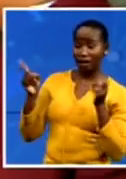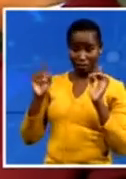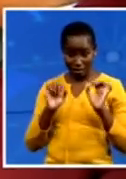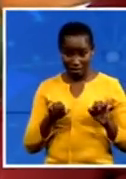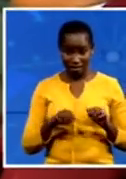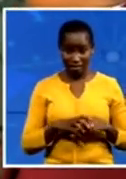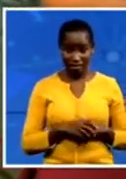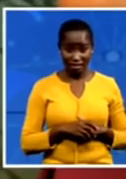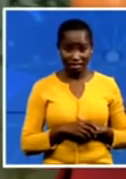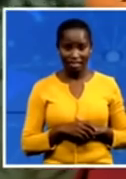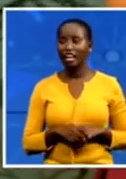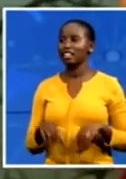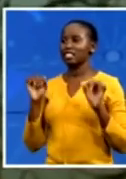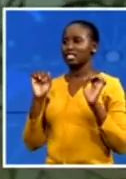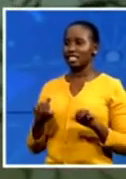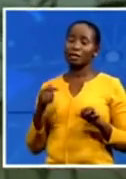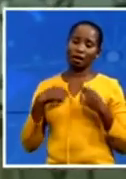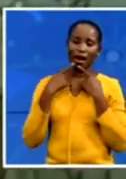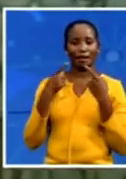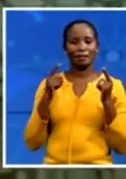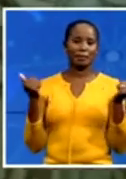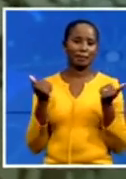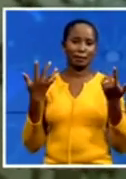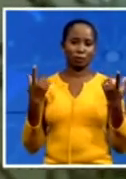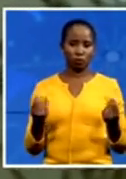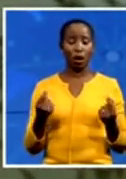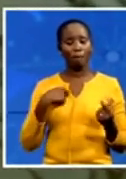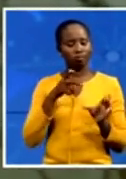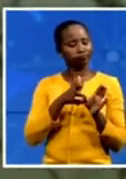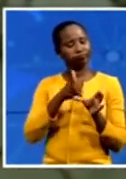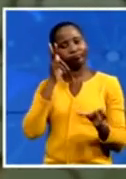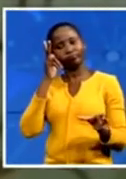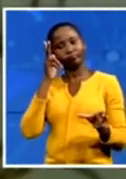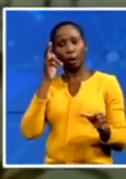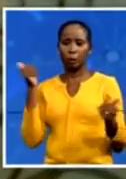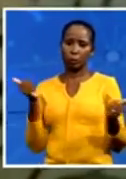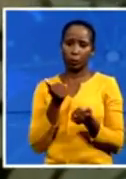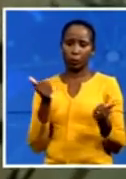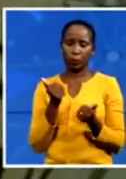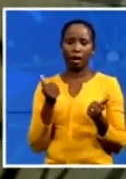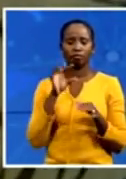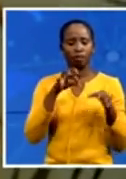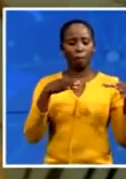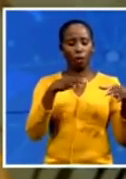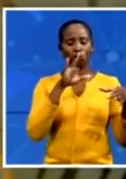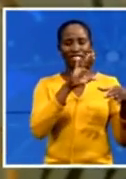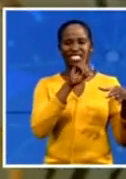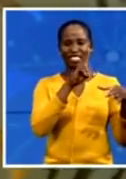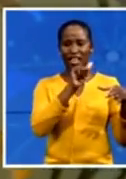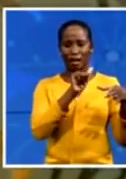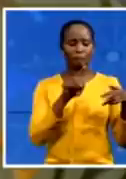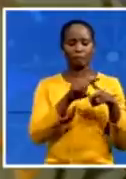announcement that I've tendered my resignation to my party, both as a DA member and as a member of the KZN